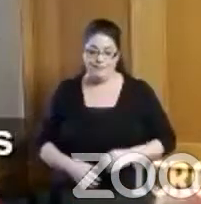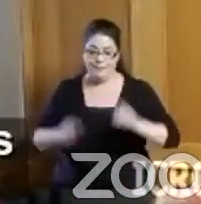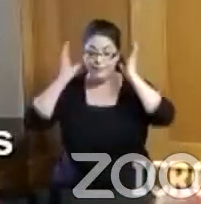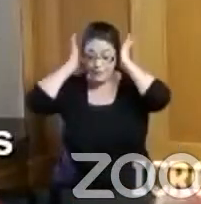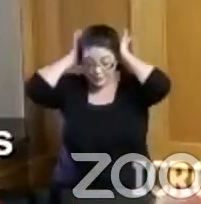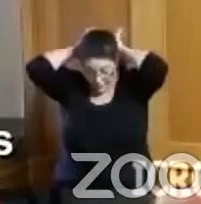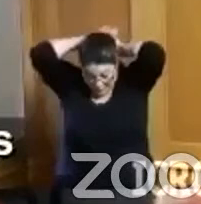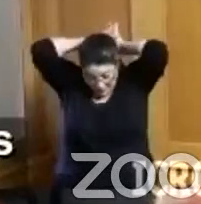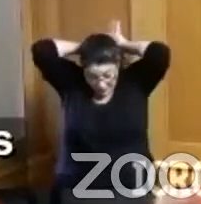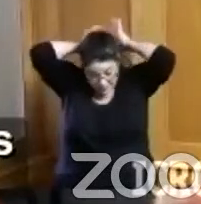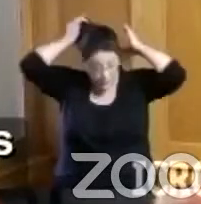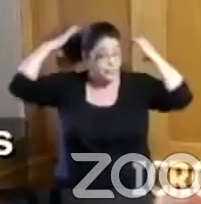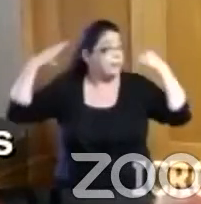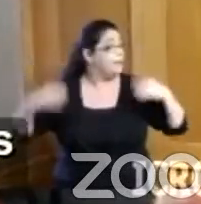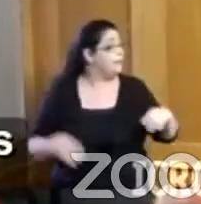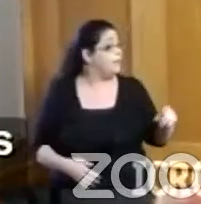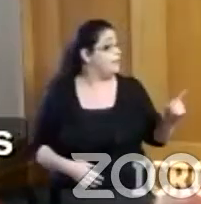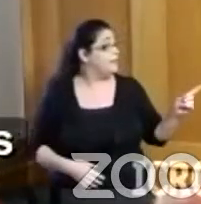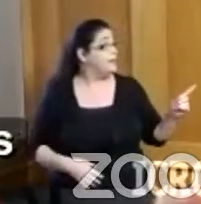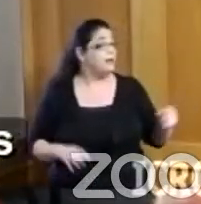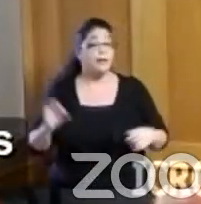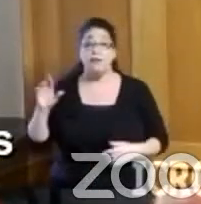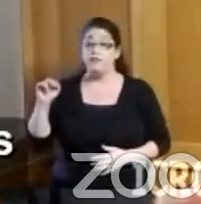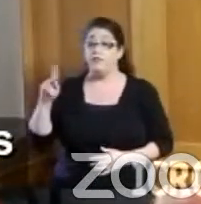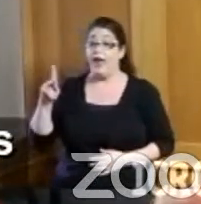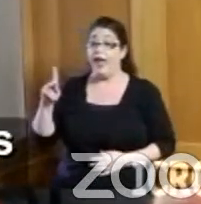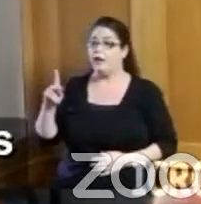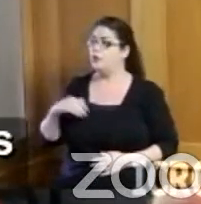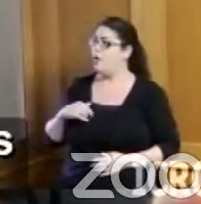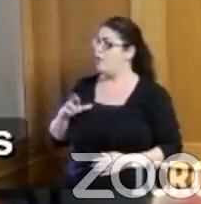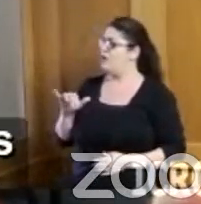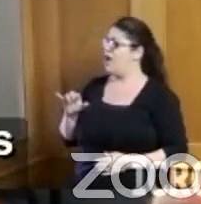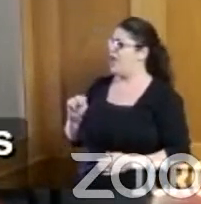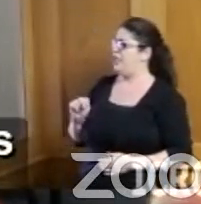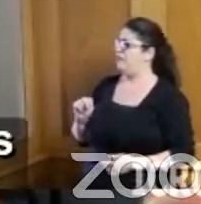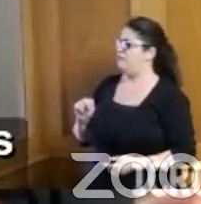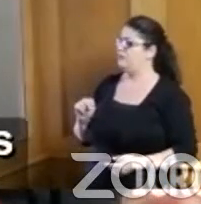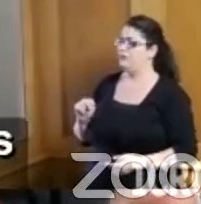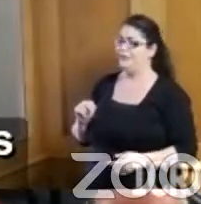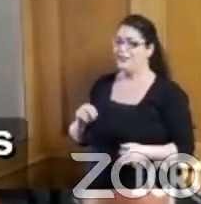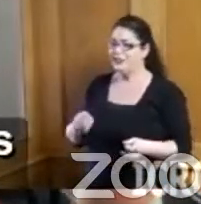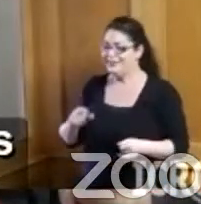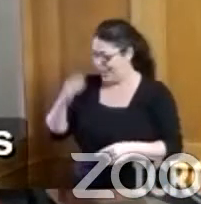Okay. Are you Frank? No, I'm Brian Snyder. I know you are.